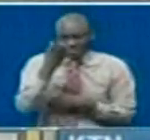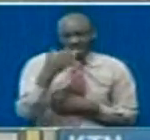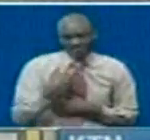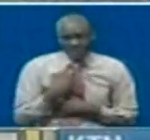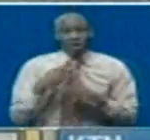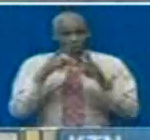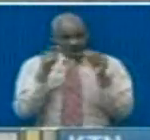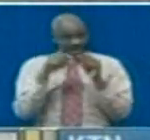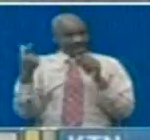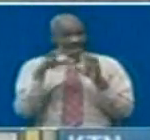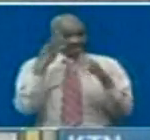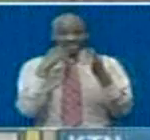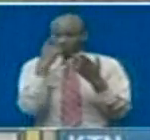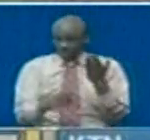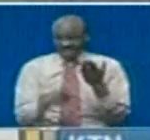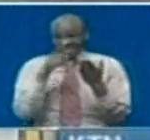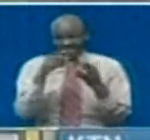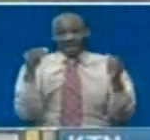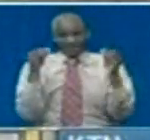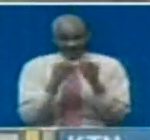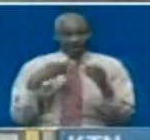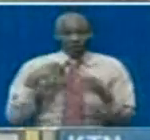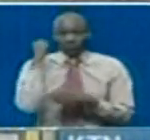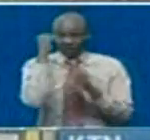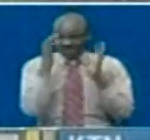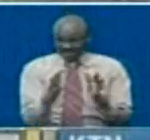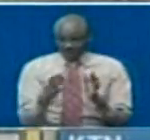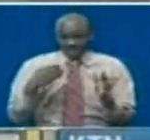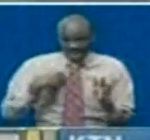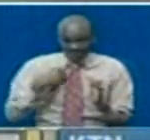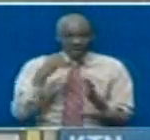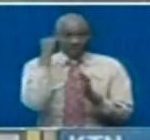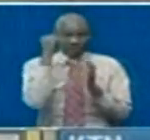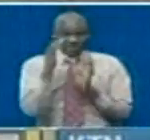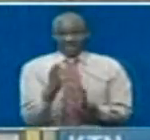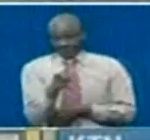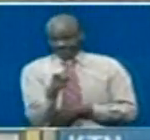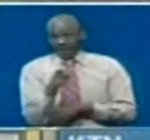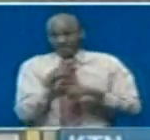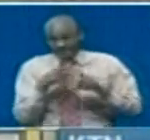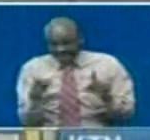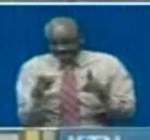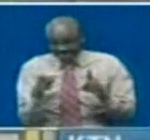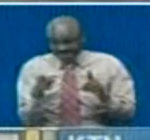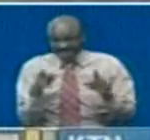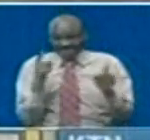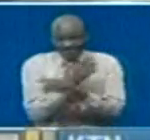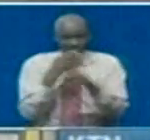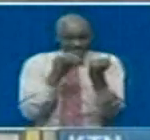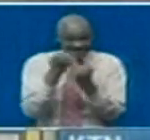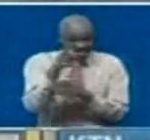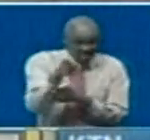some analysts here, this is a meeting of politicians called by a politician. But the deals, if any, will be